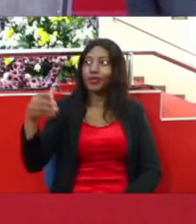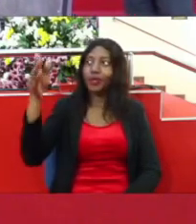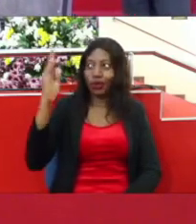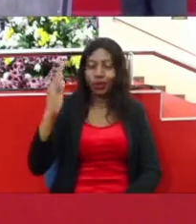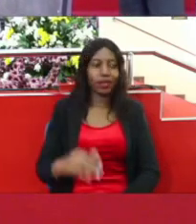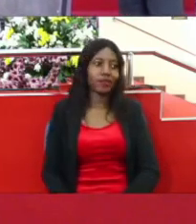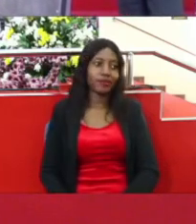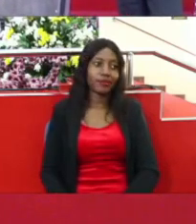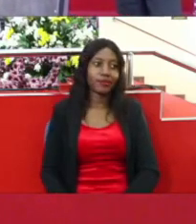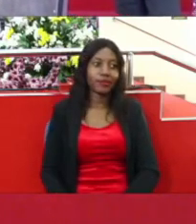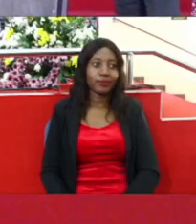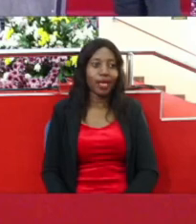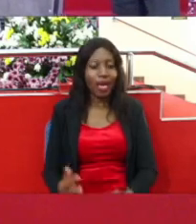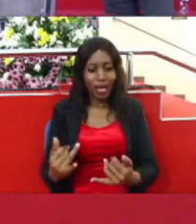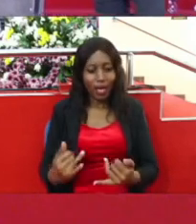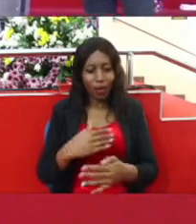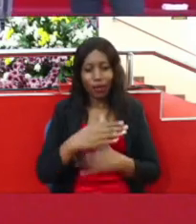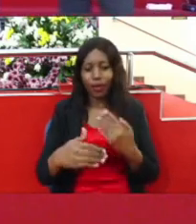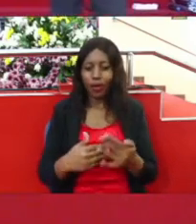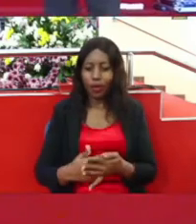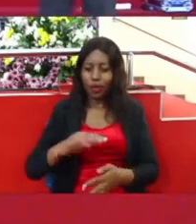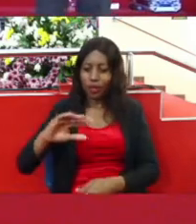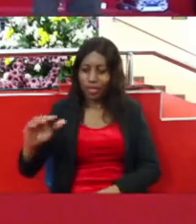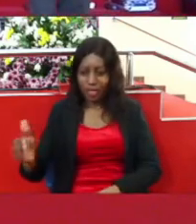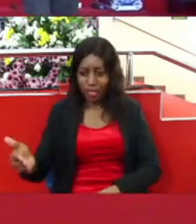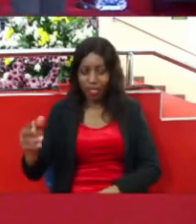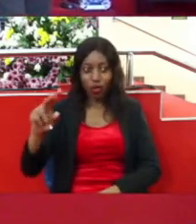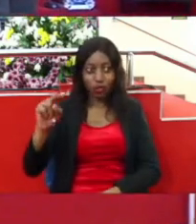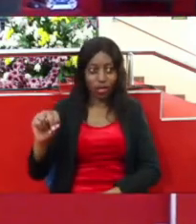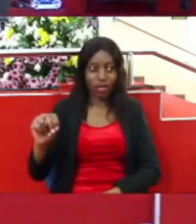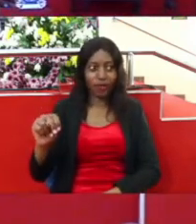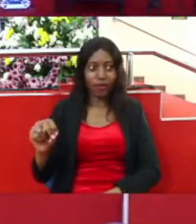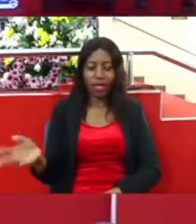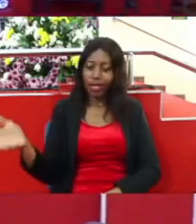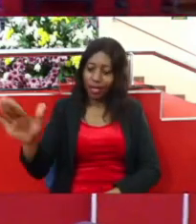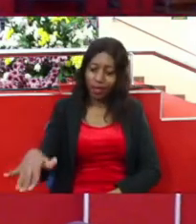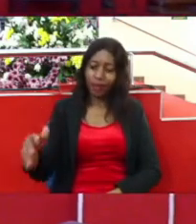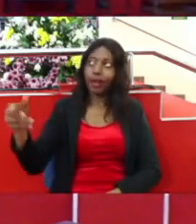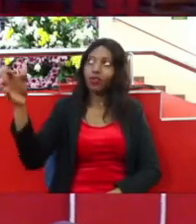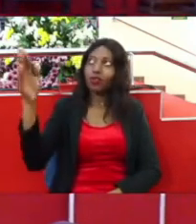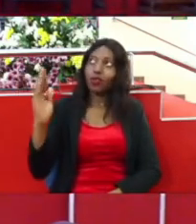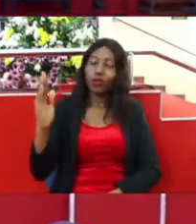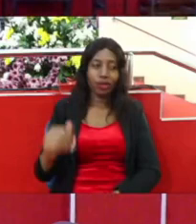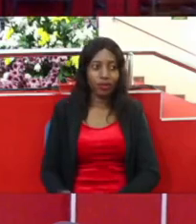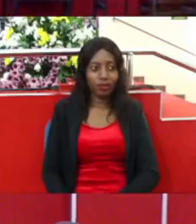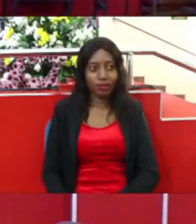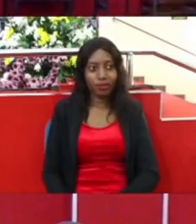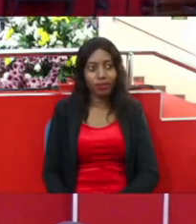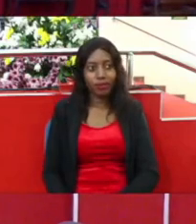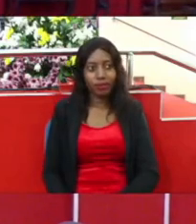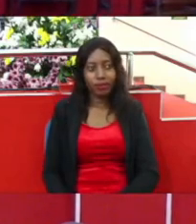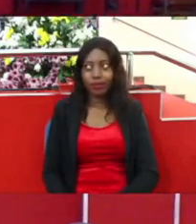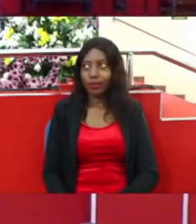alikuwa ni Mungu. And so the entire city, na hivyo basi mji mzima, comes to the Lord. Ukamjia Bwana. It is recorded that Nineveh was a city that you would